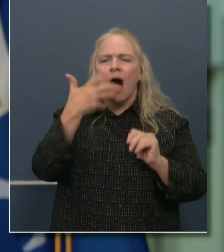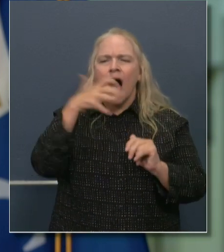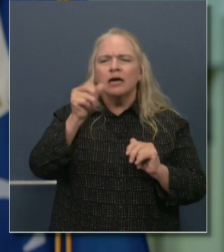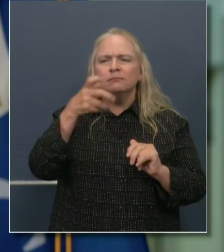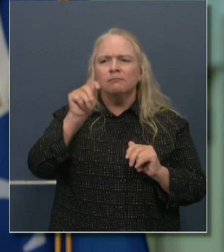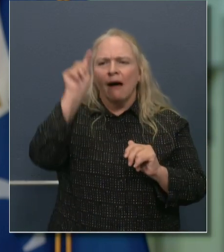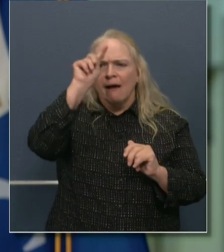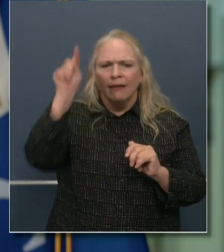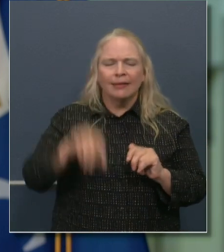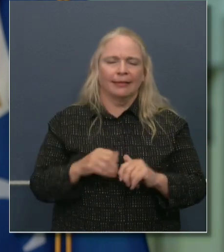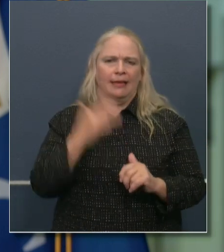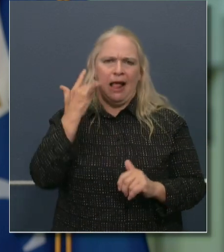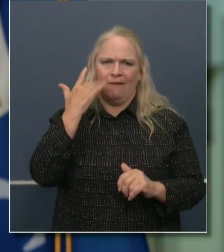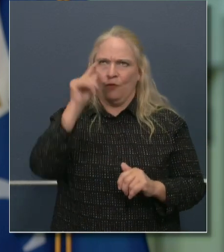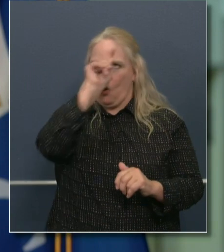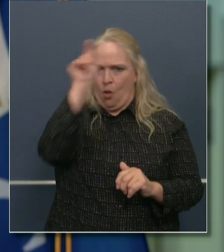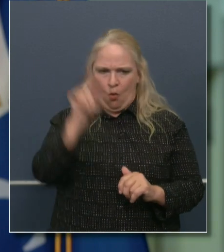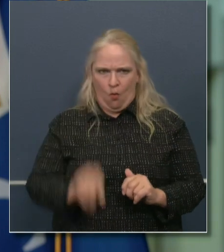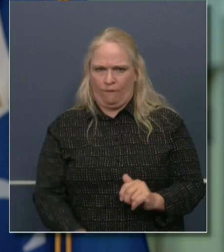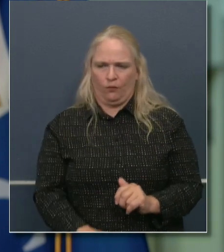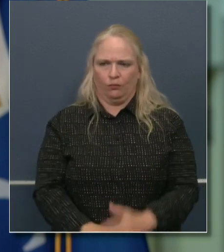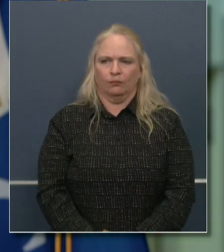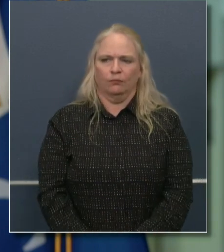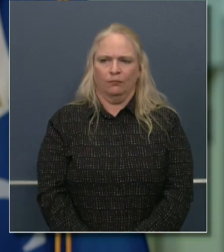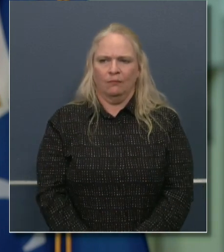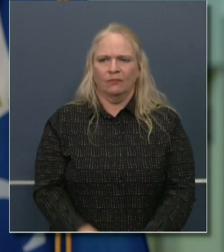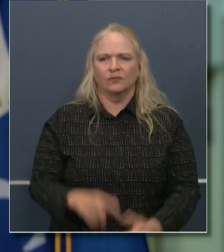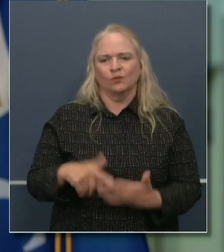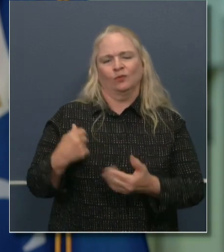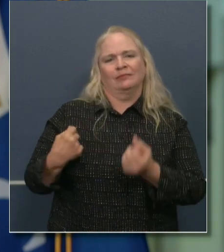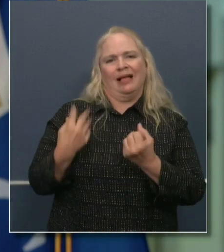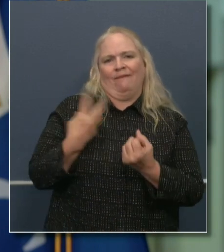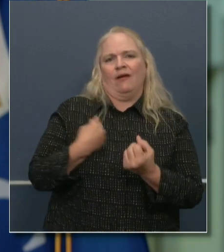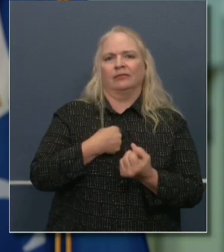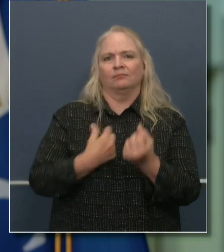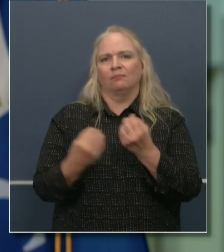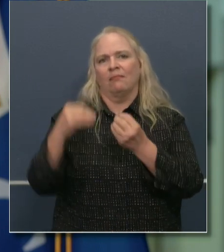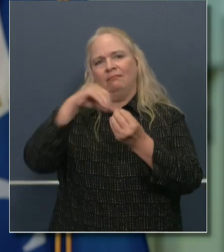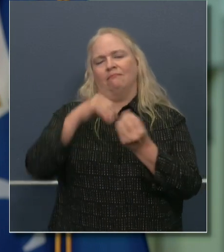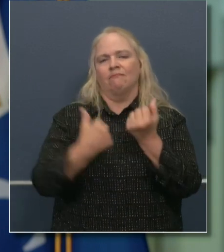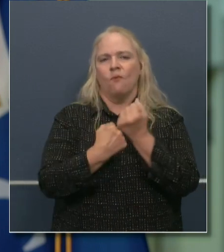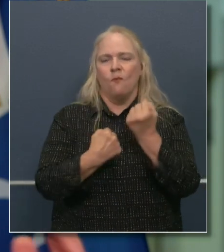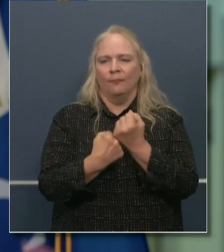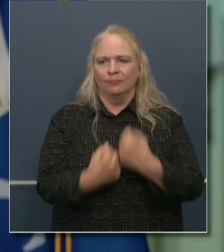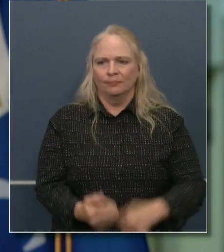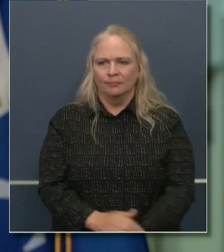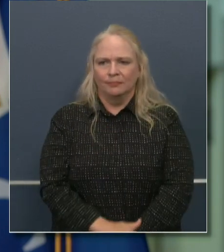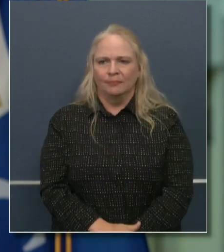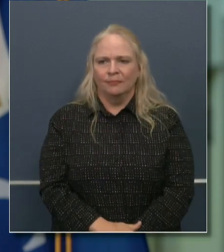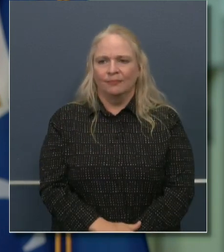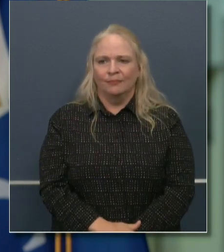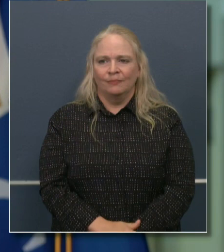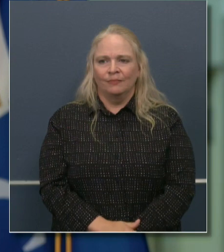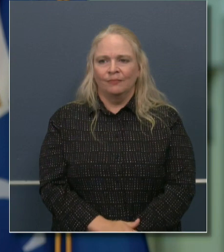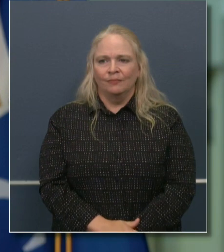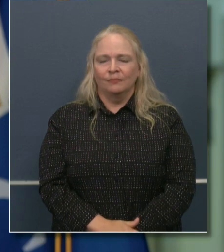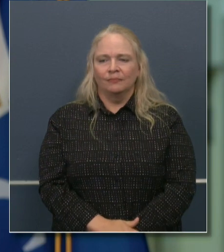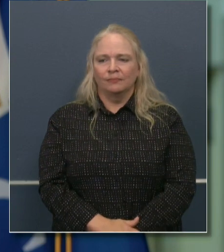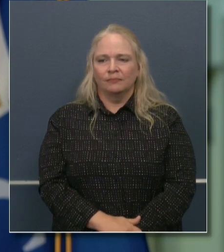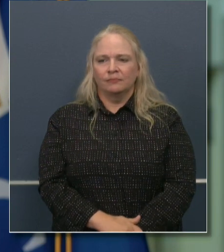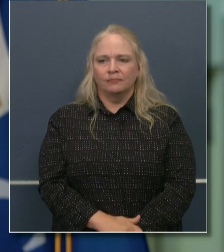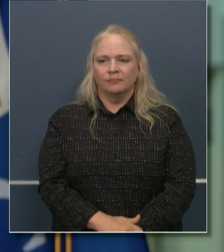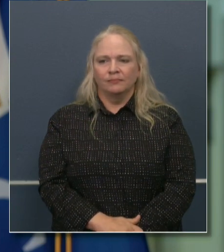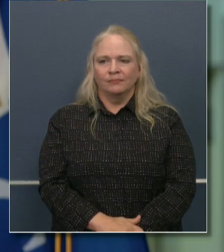some of these calls without getting into the particulars, though these calls seemingly have been leaked, and they might as well just be public calls at